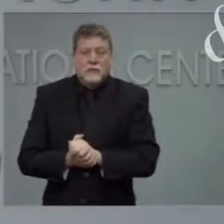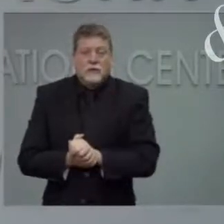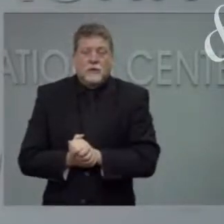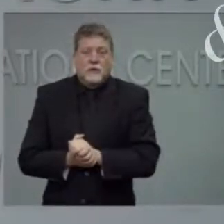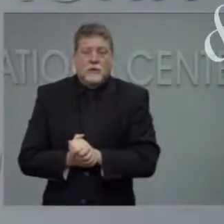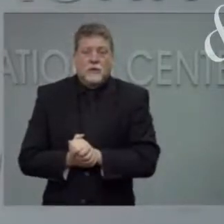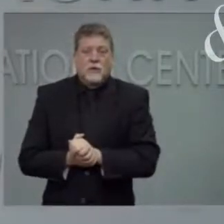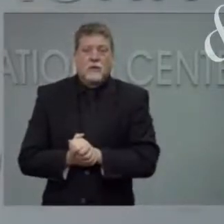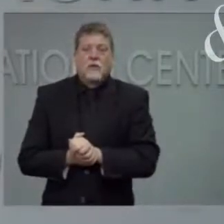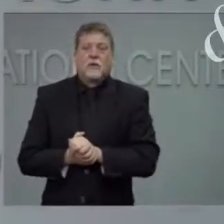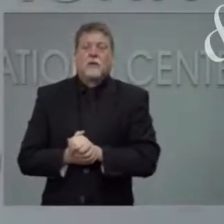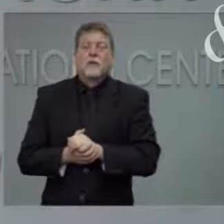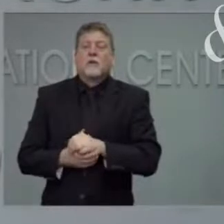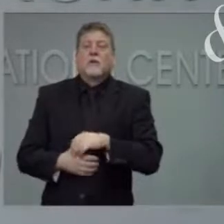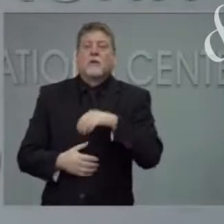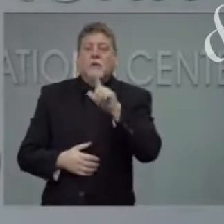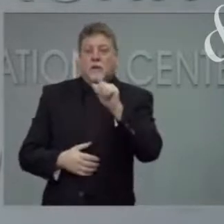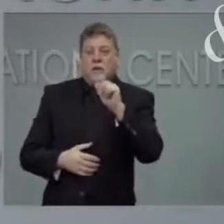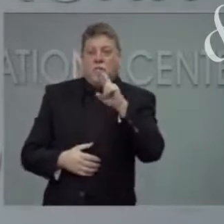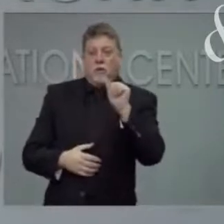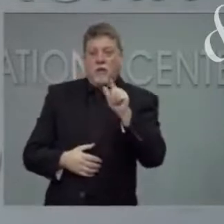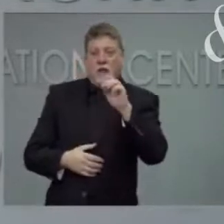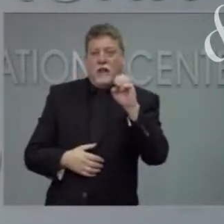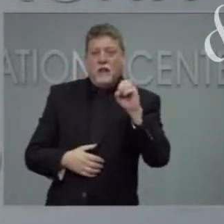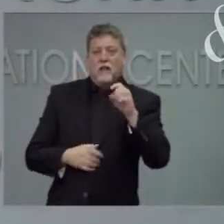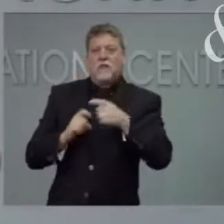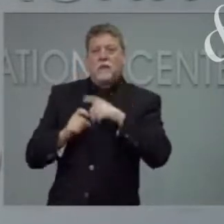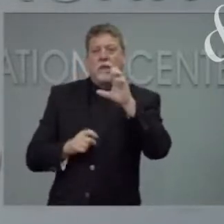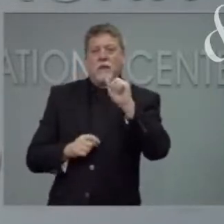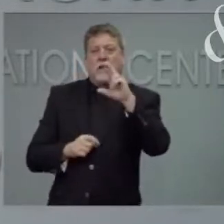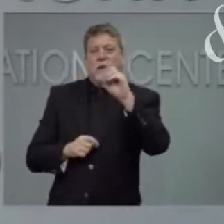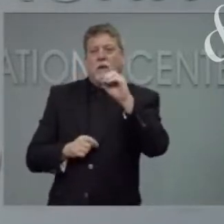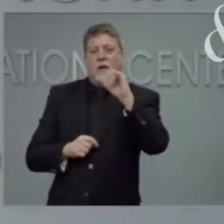Our next question is from Laura Lee with Carolina Public Press.